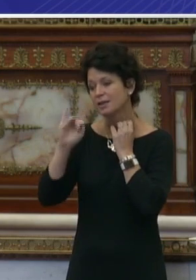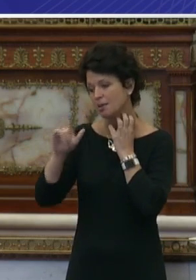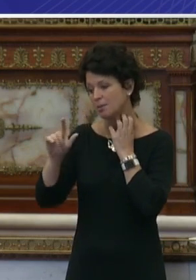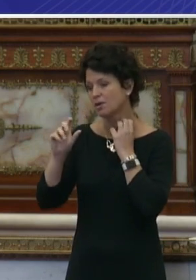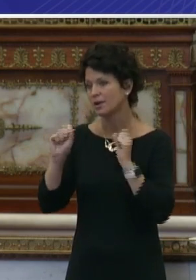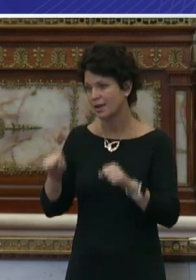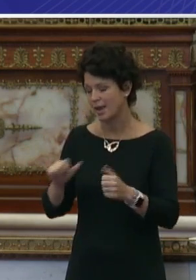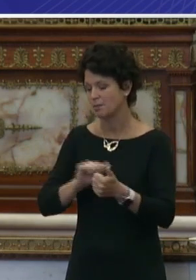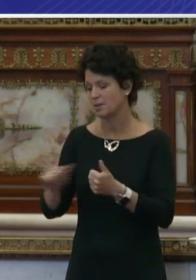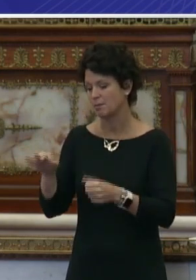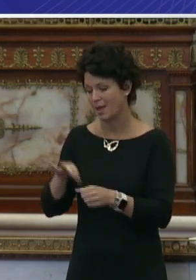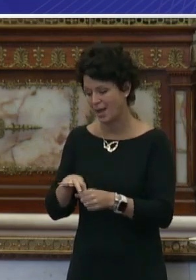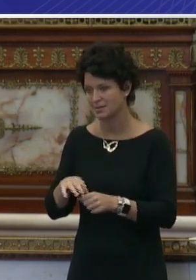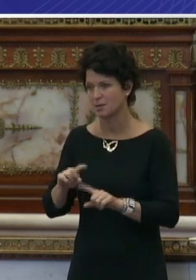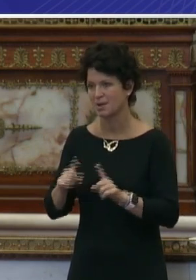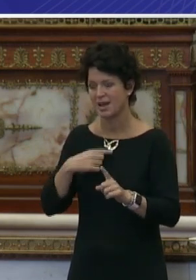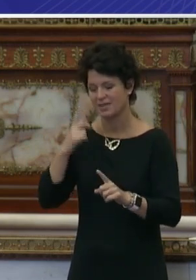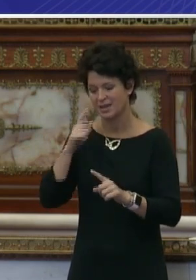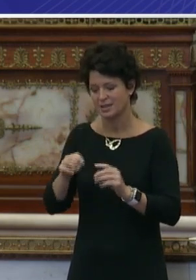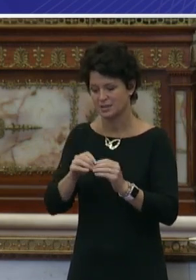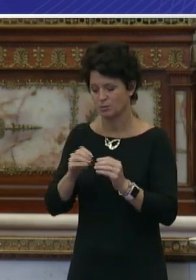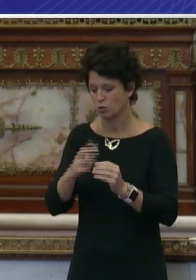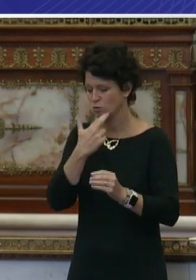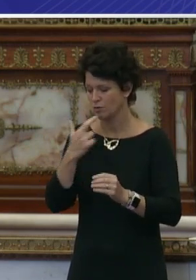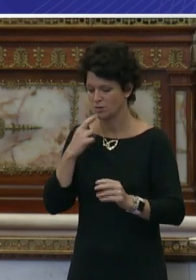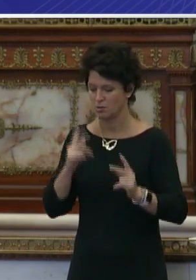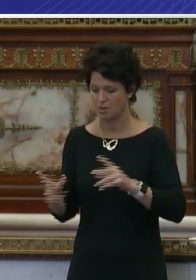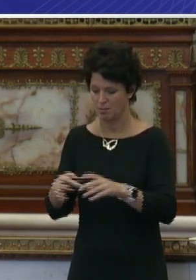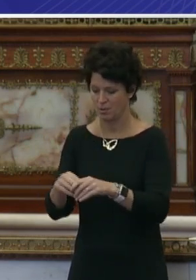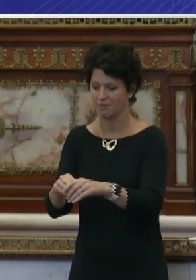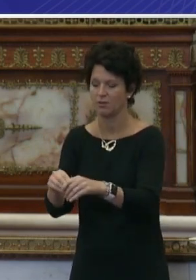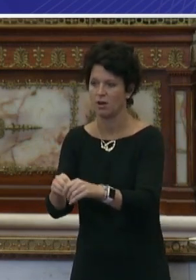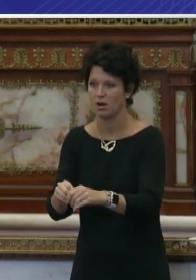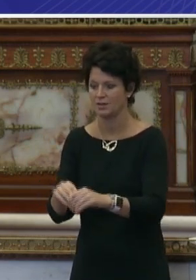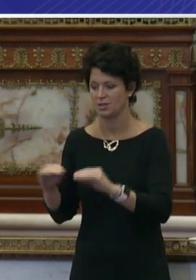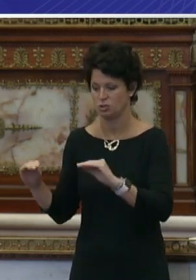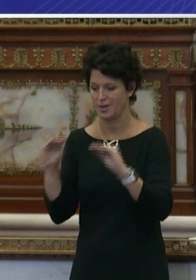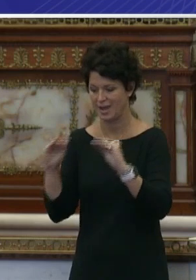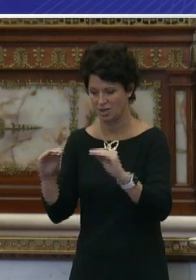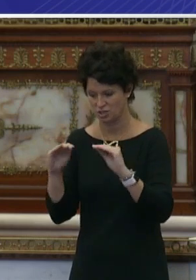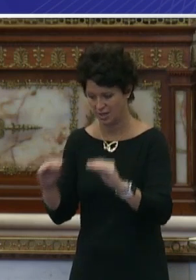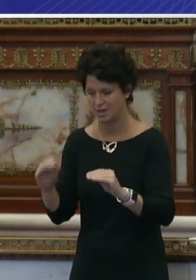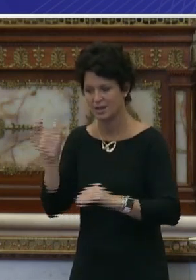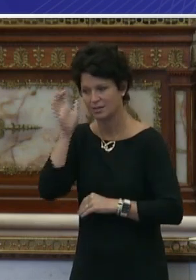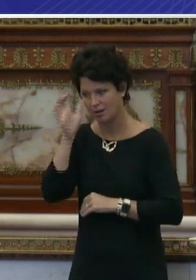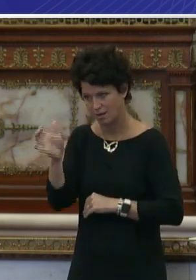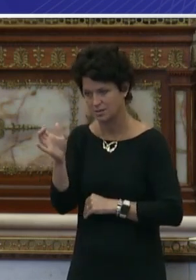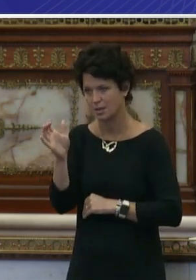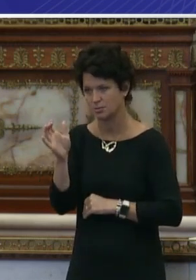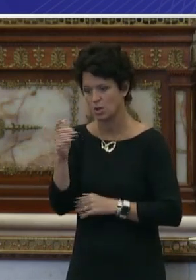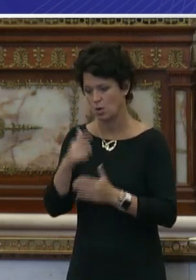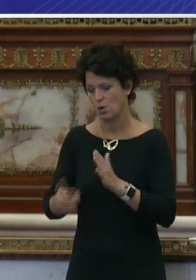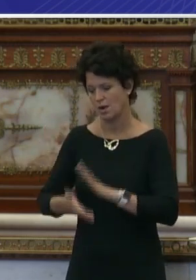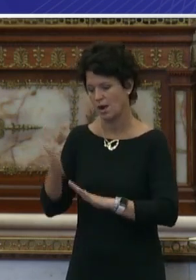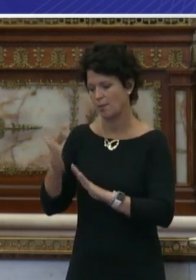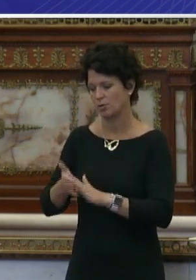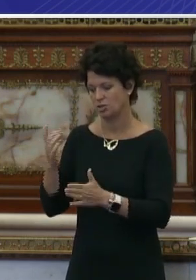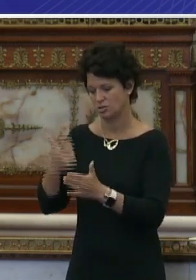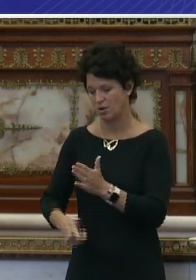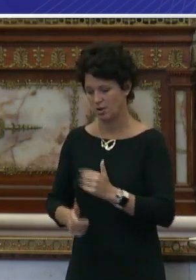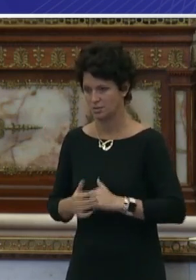still be passed, but I think it needs more restaurateurs involved in it and educate the concept of what our operations